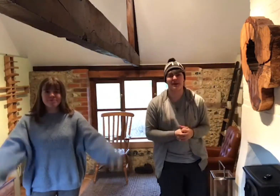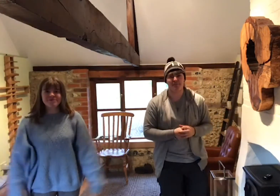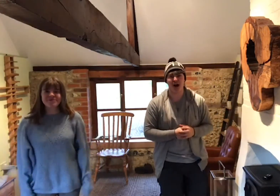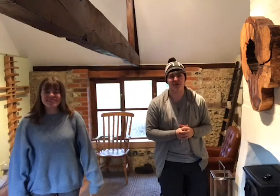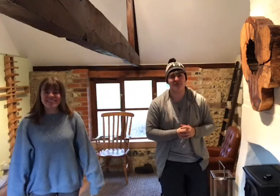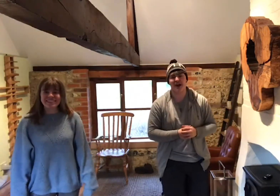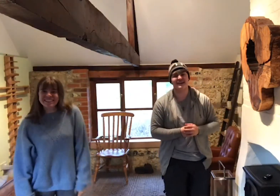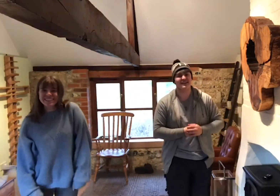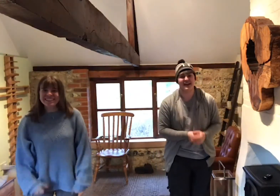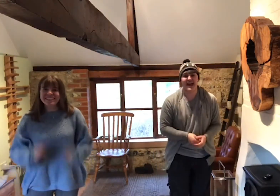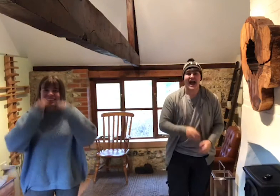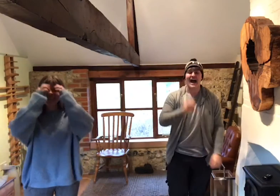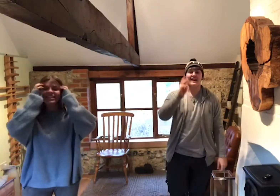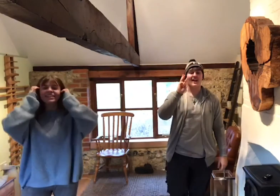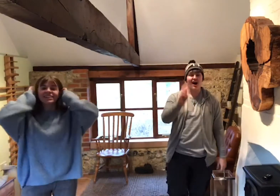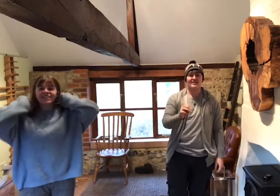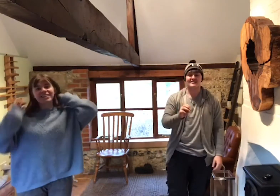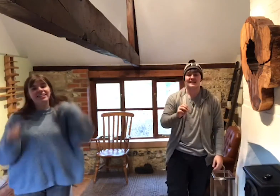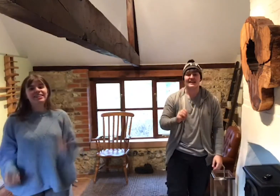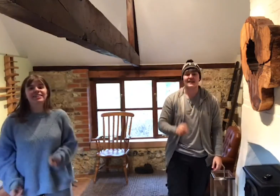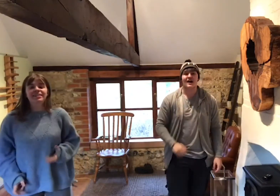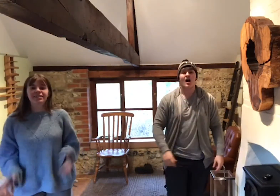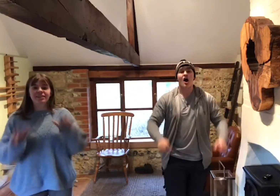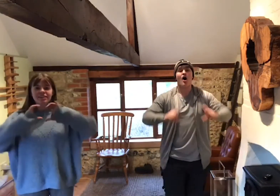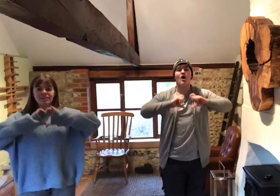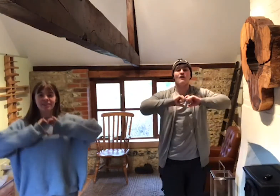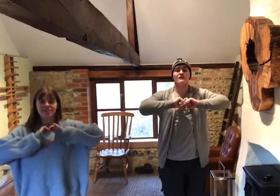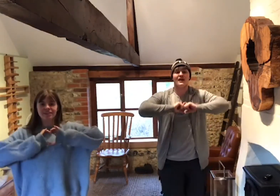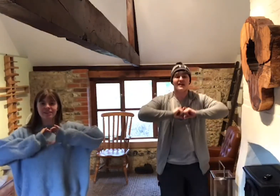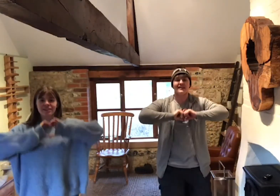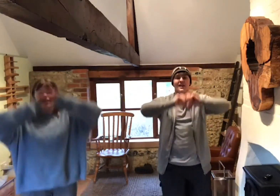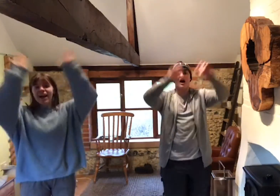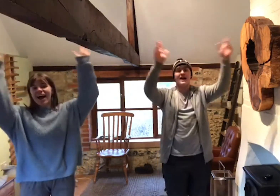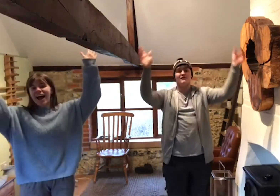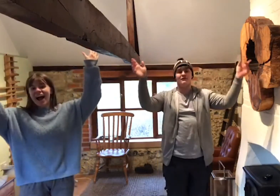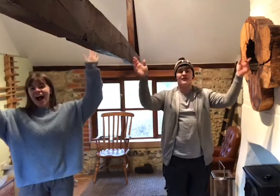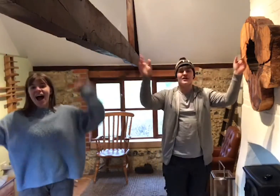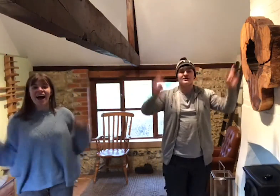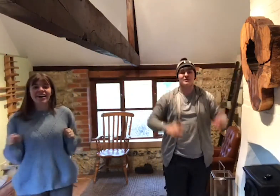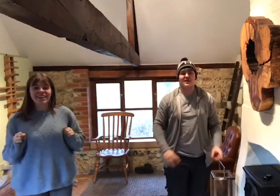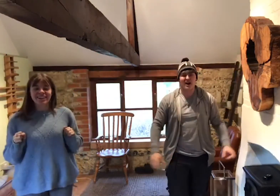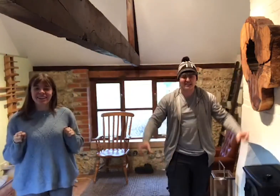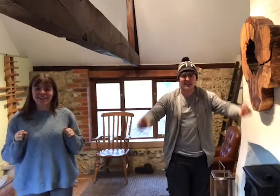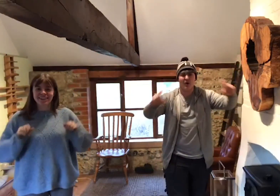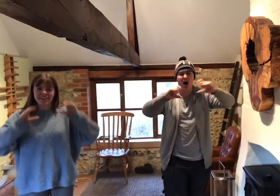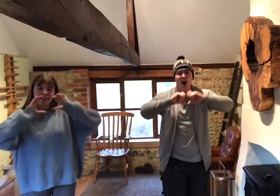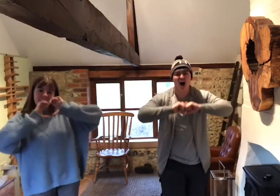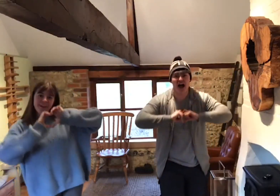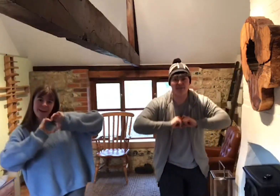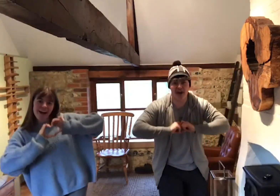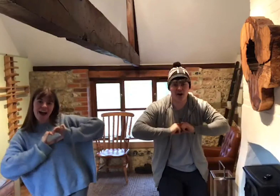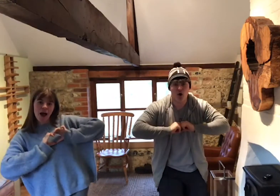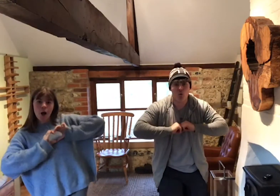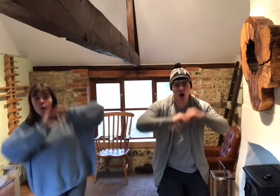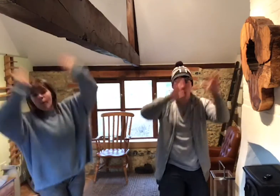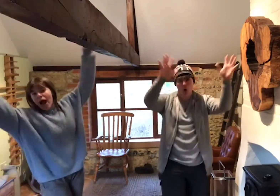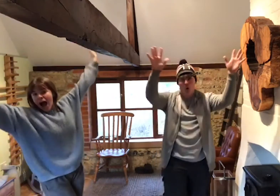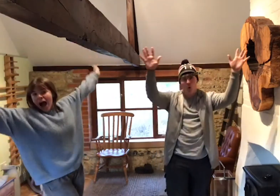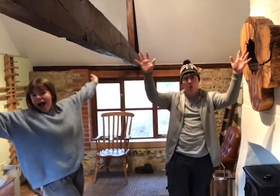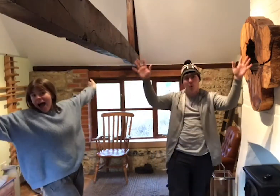Take a big bite of the bread. And lastly, of life. Do a nice little heart and